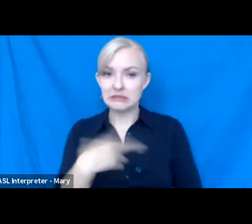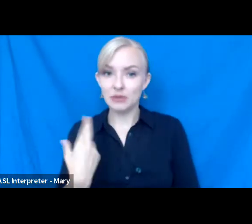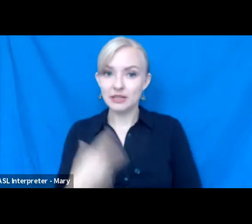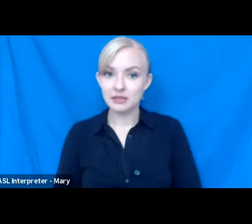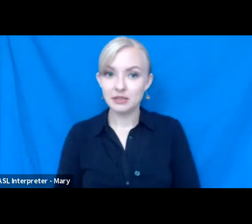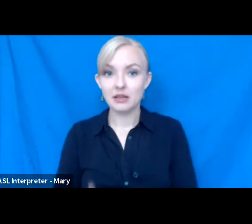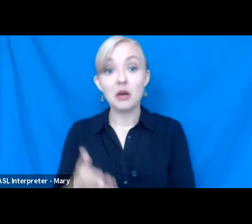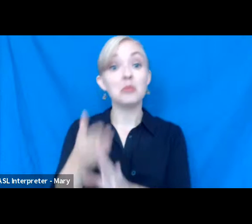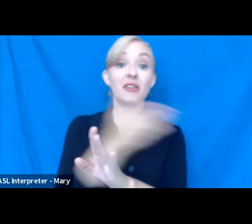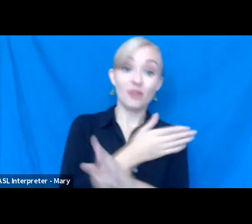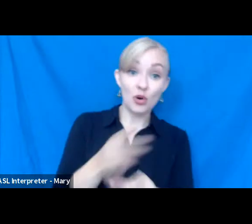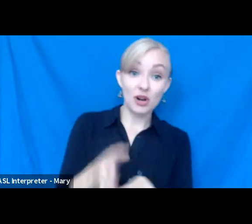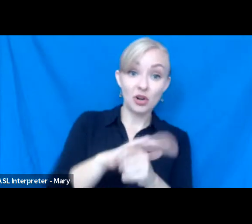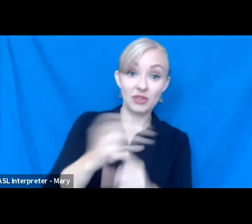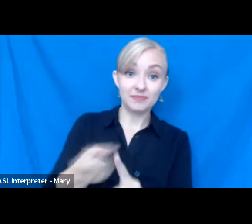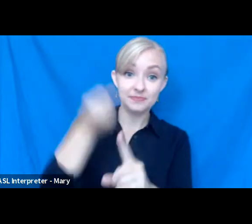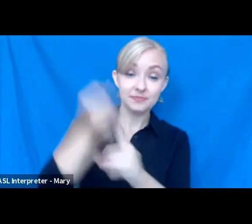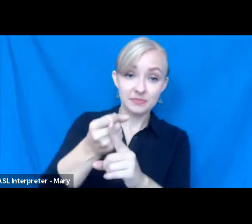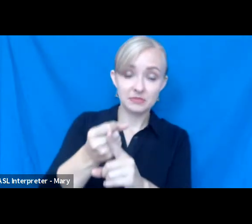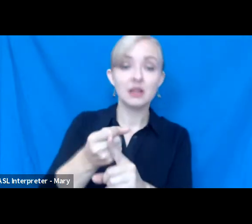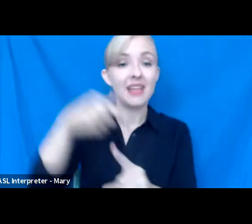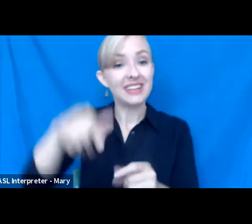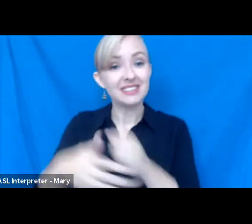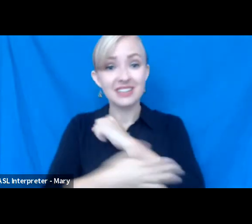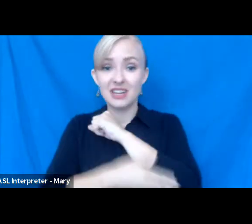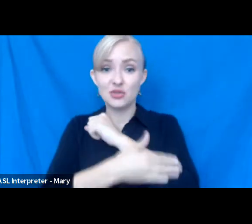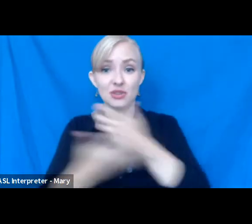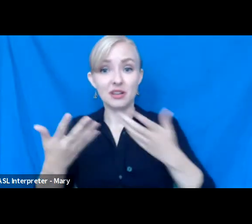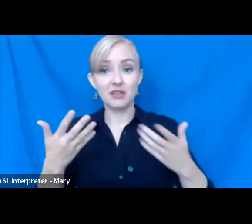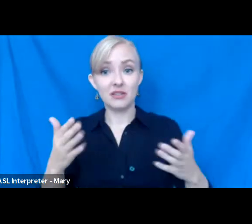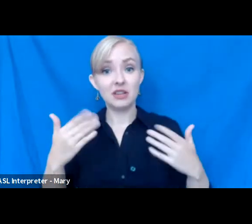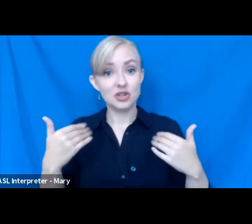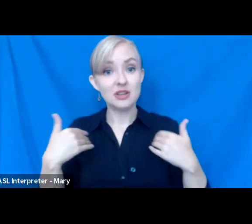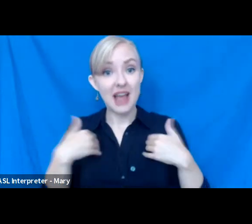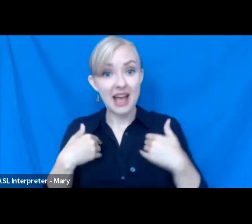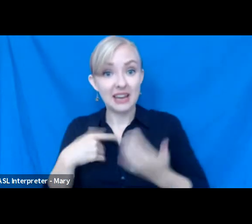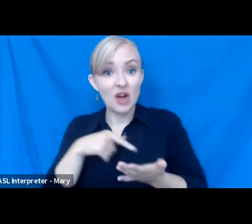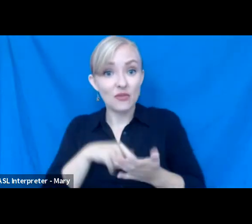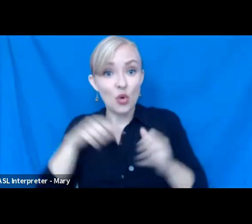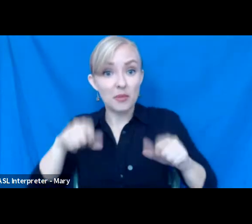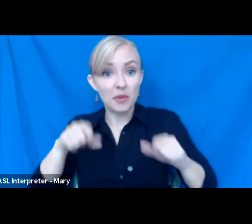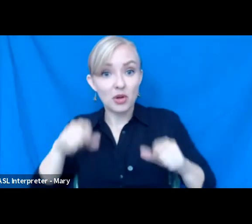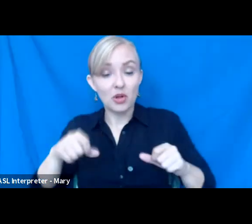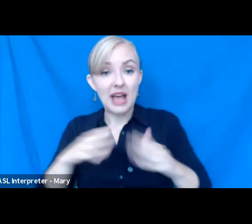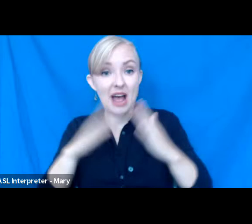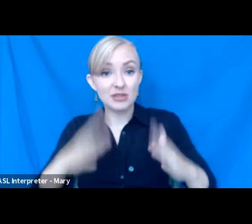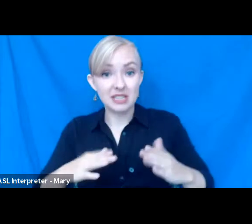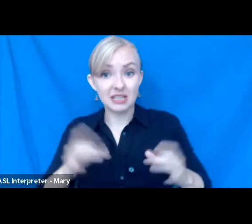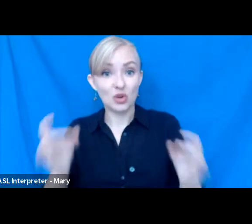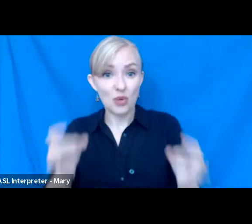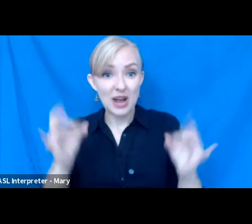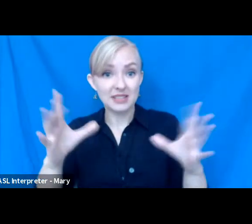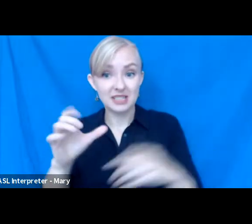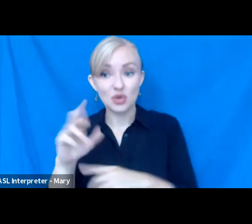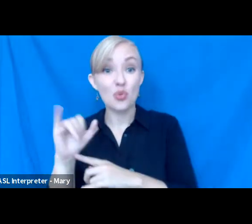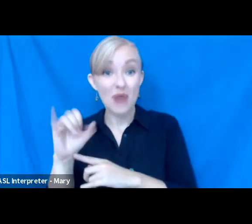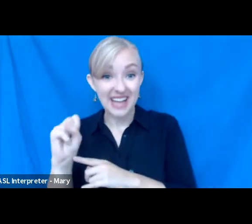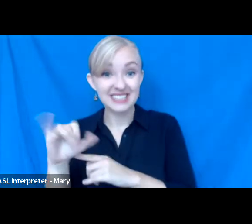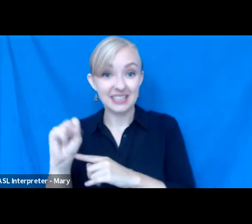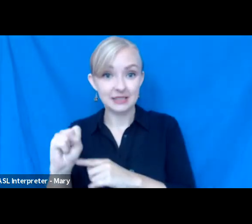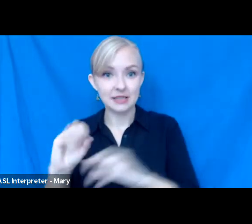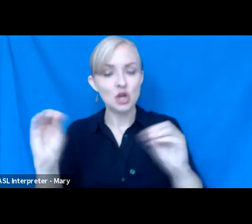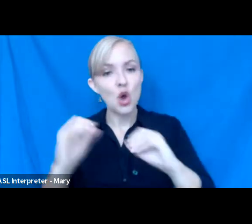before the COVID-19 pandemic, this country had an affordable housing crisis. no county in the country had